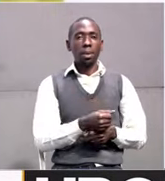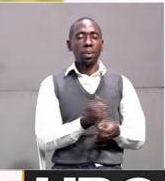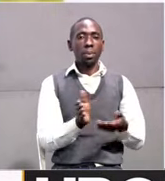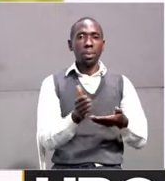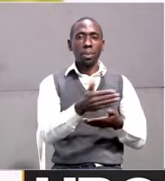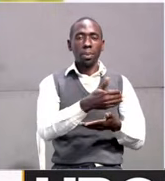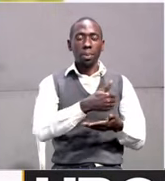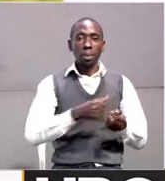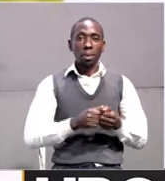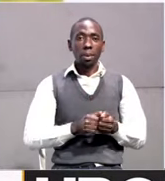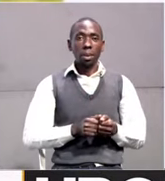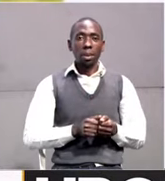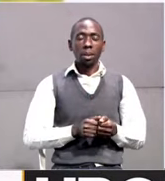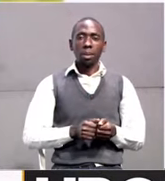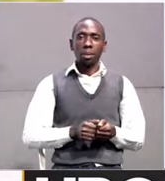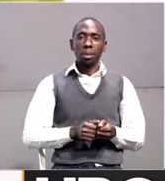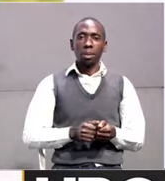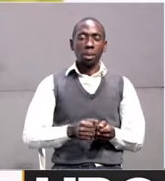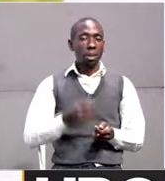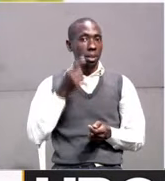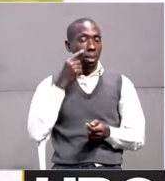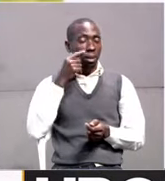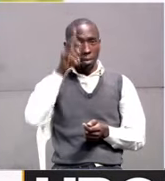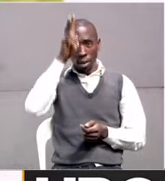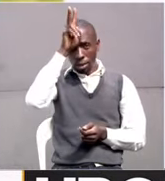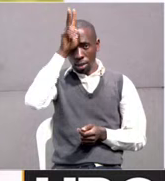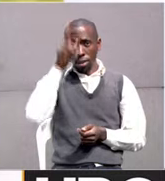In the villages, if you don't work for wealth,